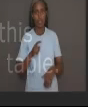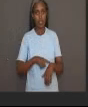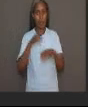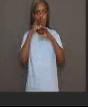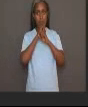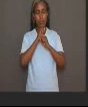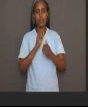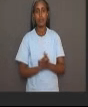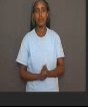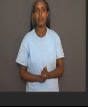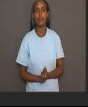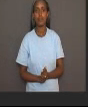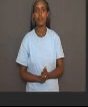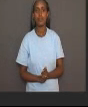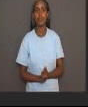Time's up.